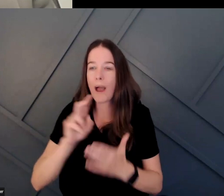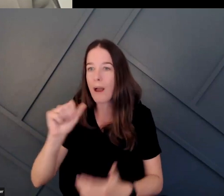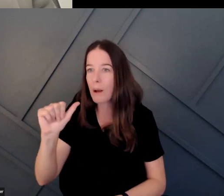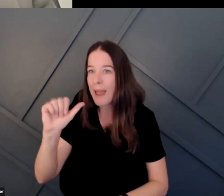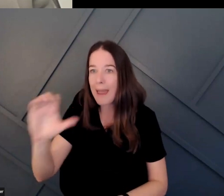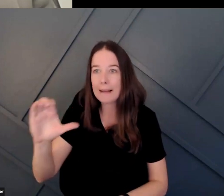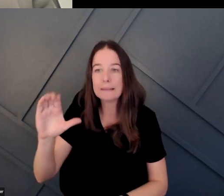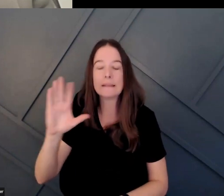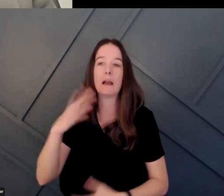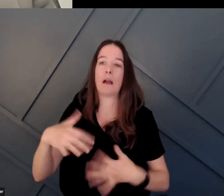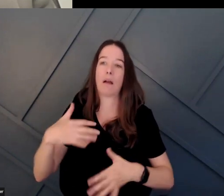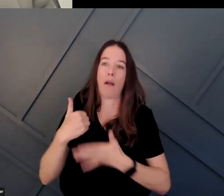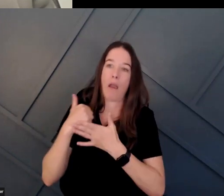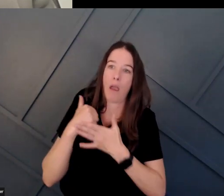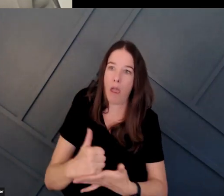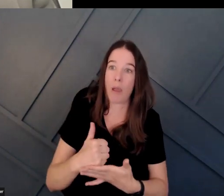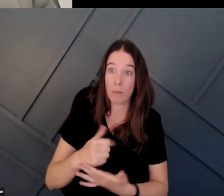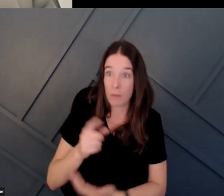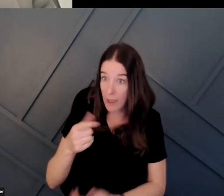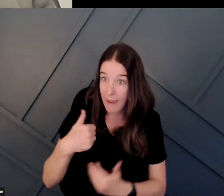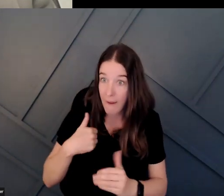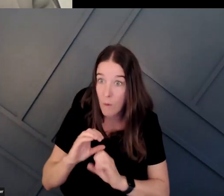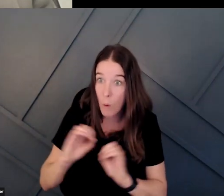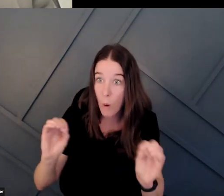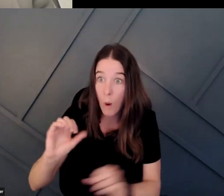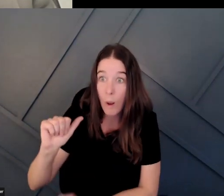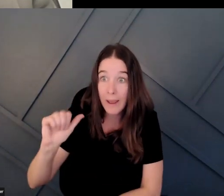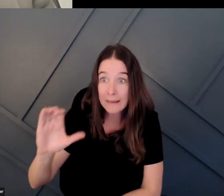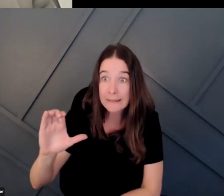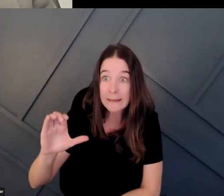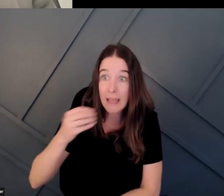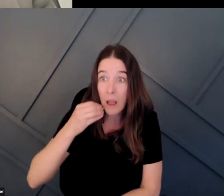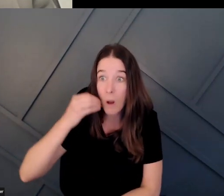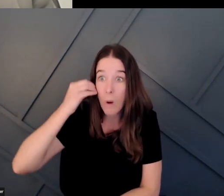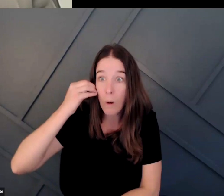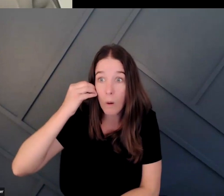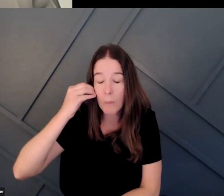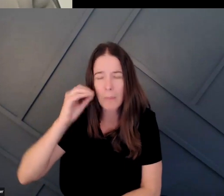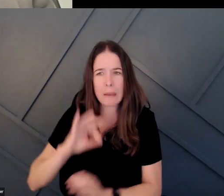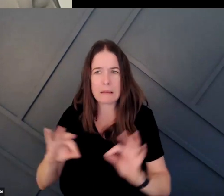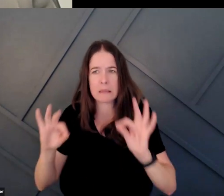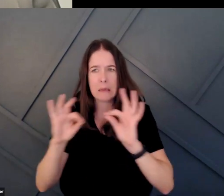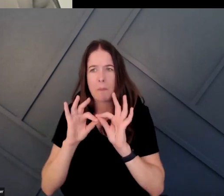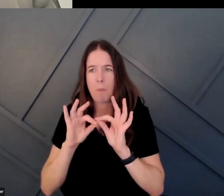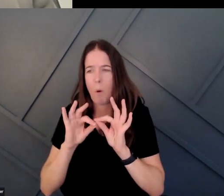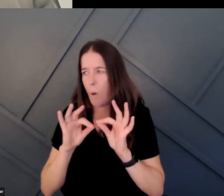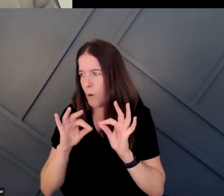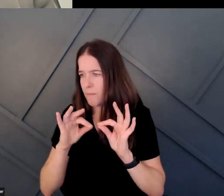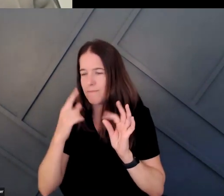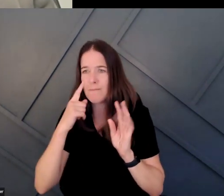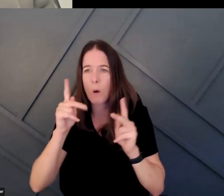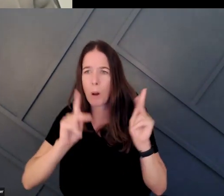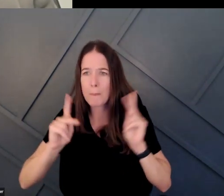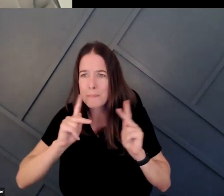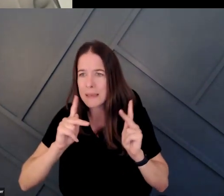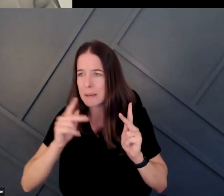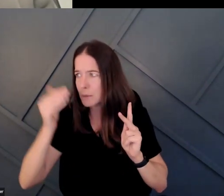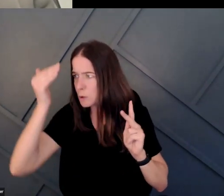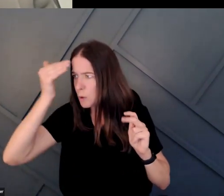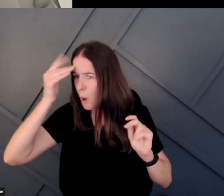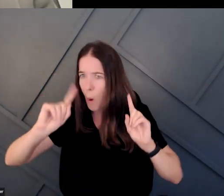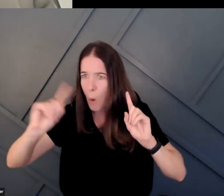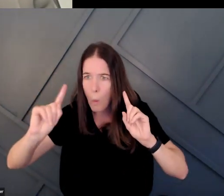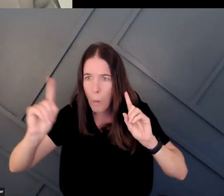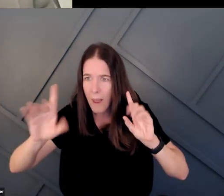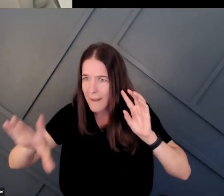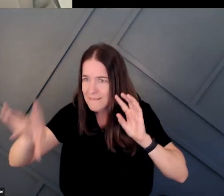If you do not have that at home, I think it's important for individuals to have in mind how to get to a cooling center. And know